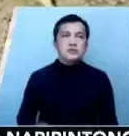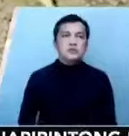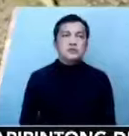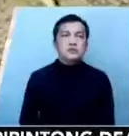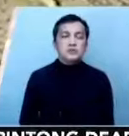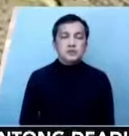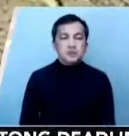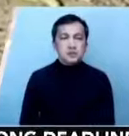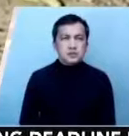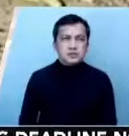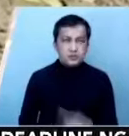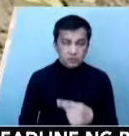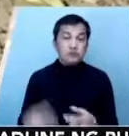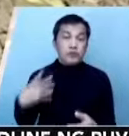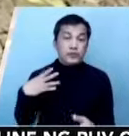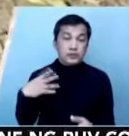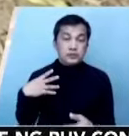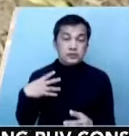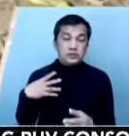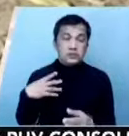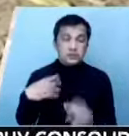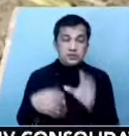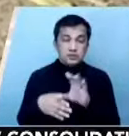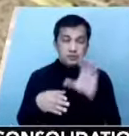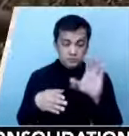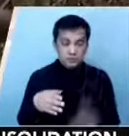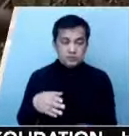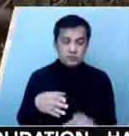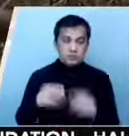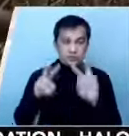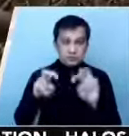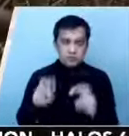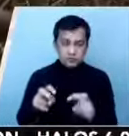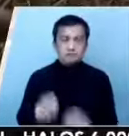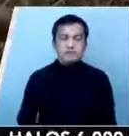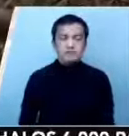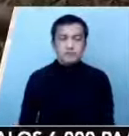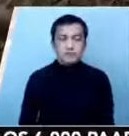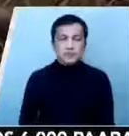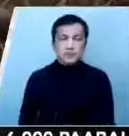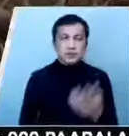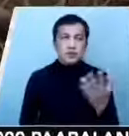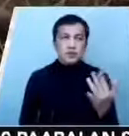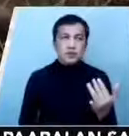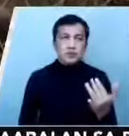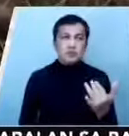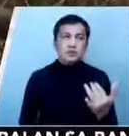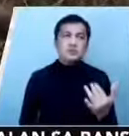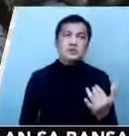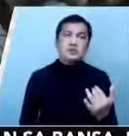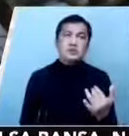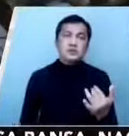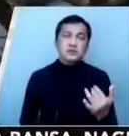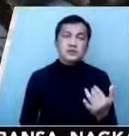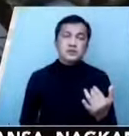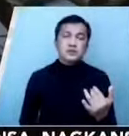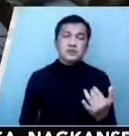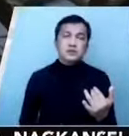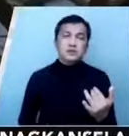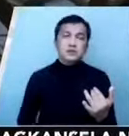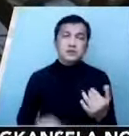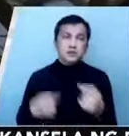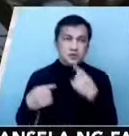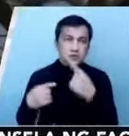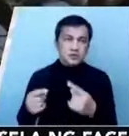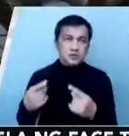just wait for the comprehensive investigation, sir, because our goal is to determine the cause